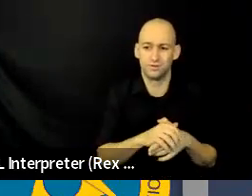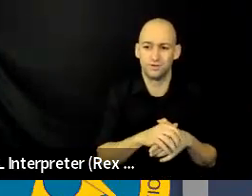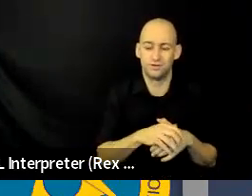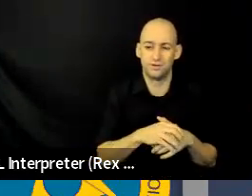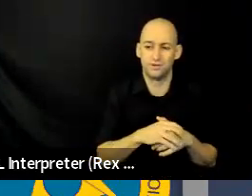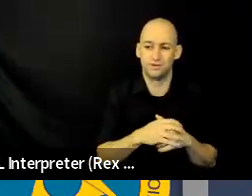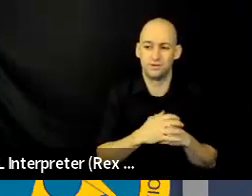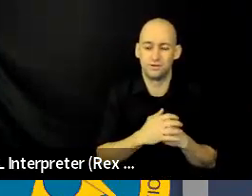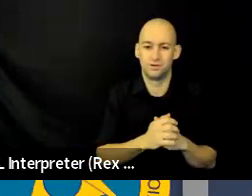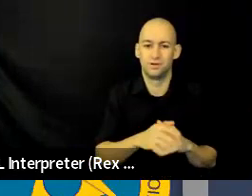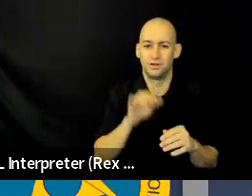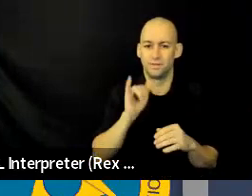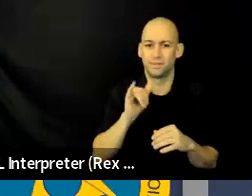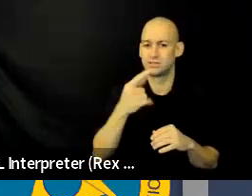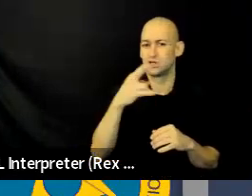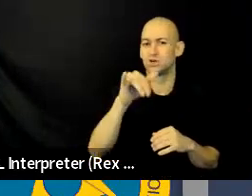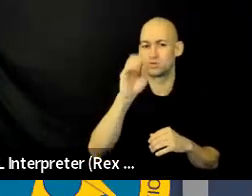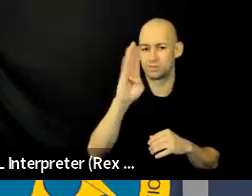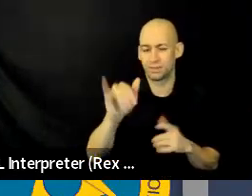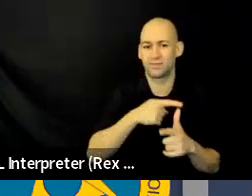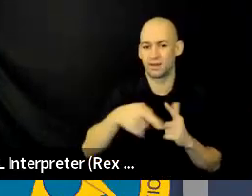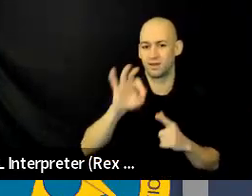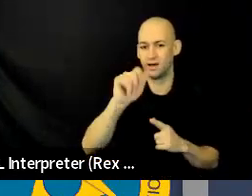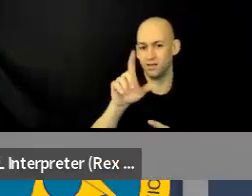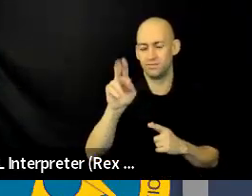you. I have Commissioner Grisby and then Commissioner Falcone.